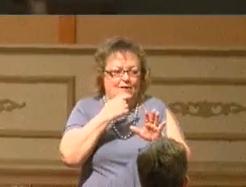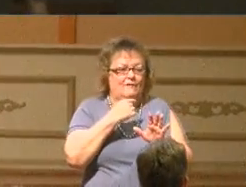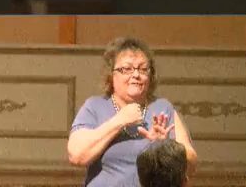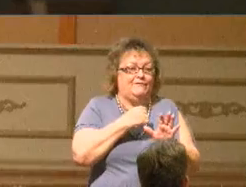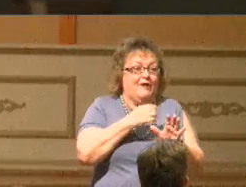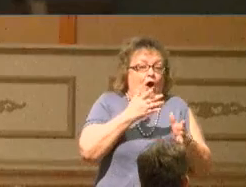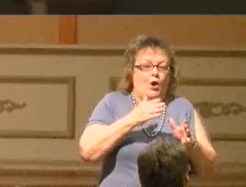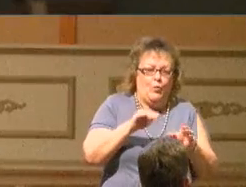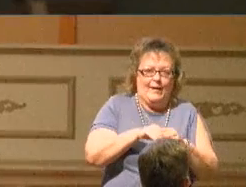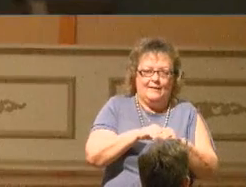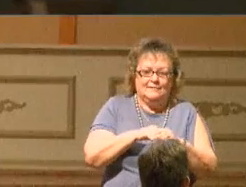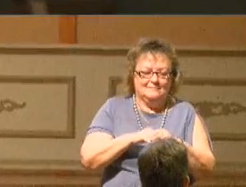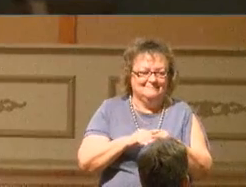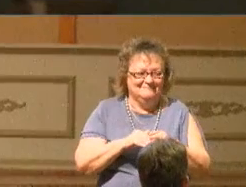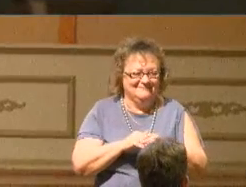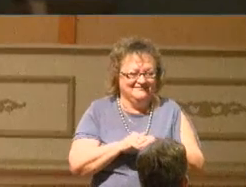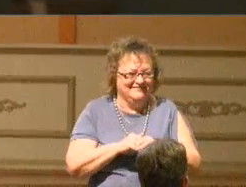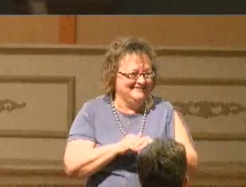it does take place sometimes.